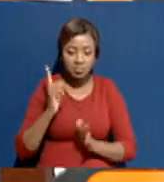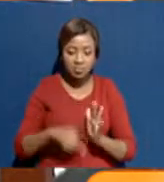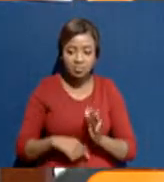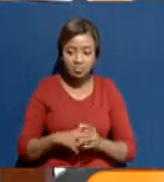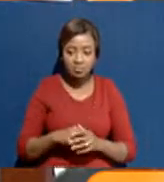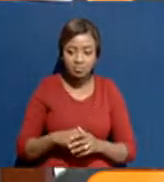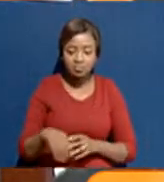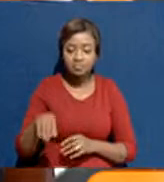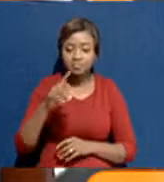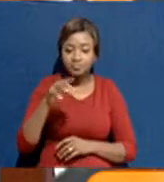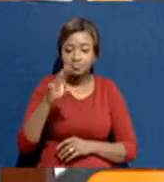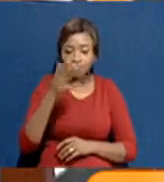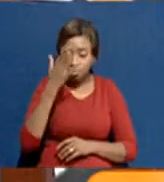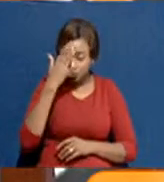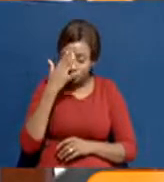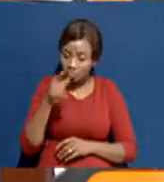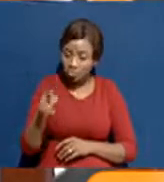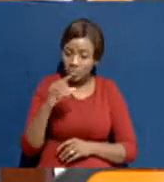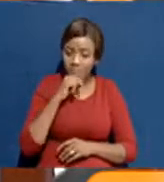Msando is missing.